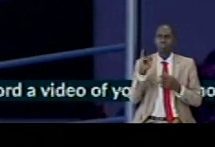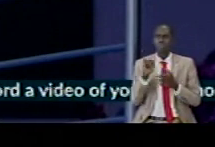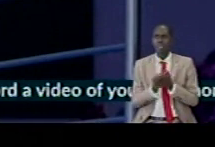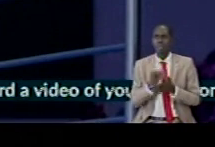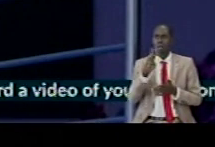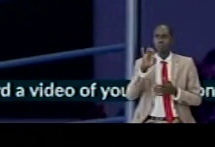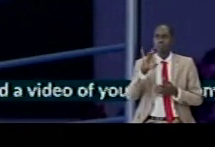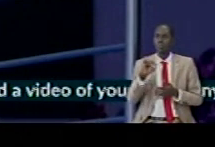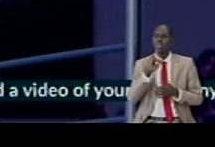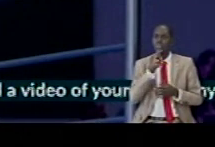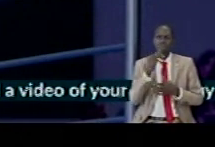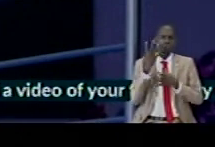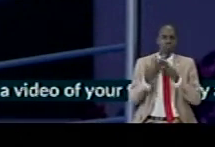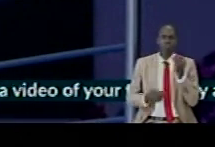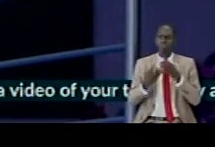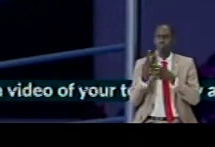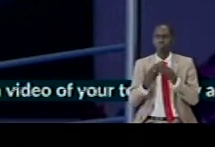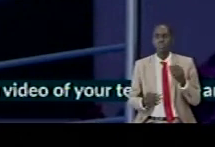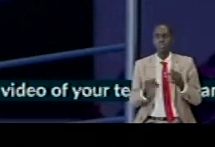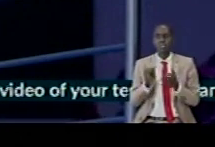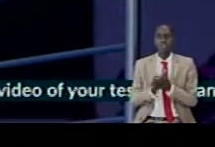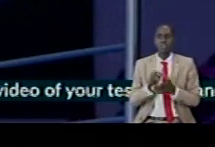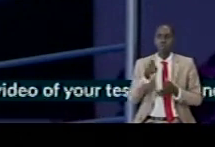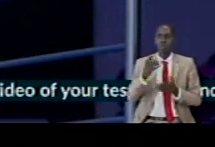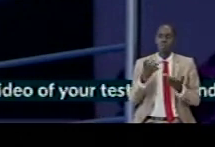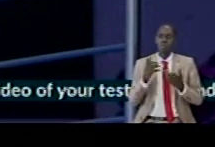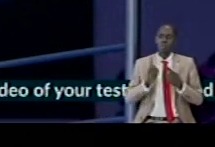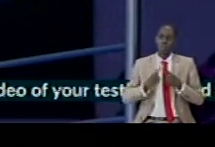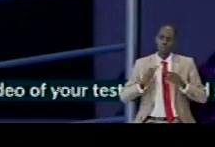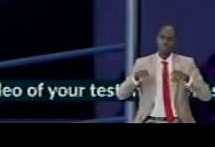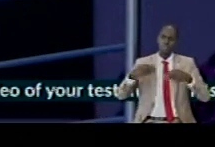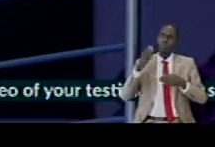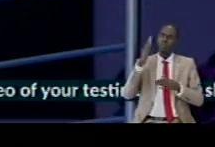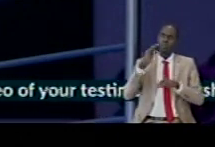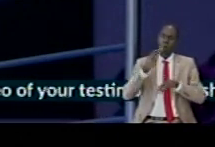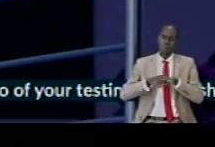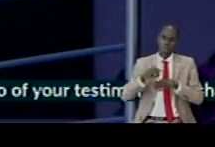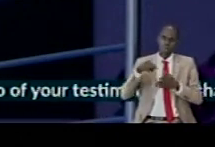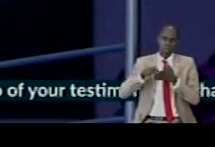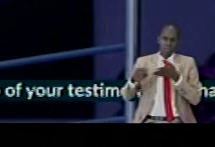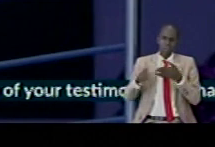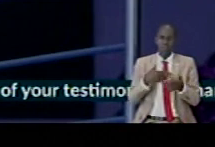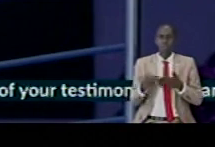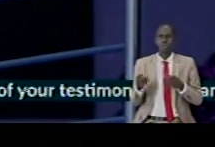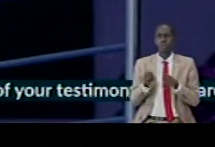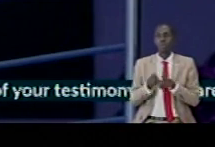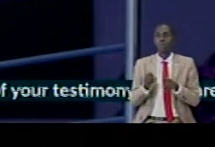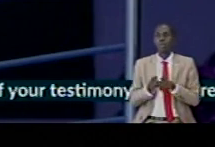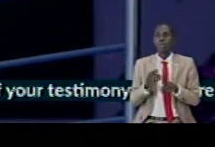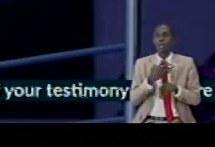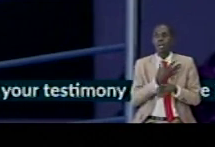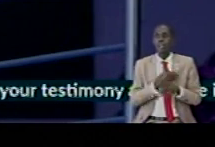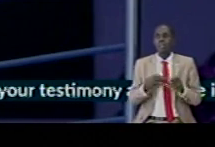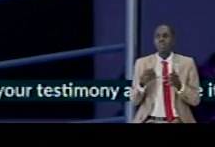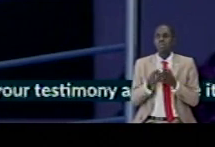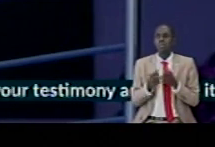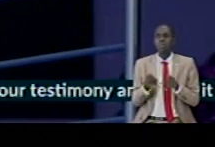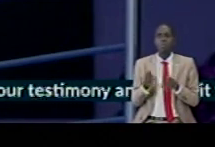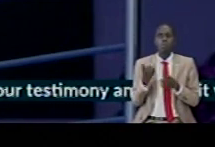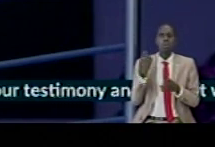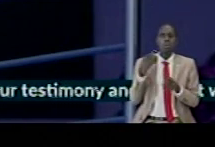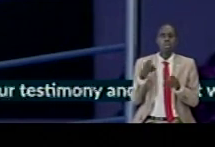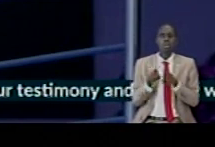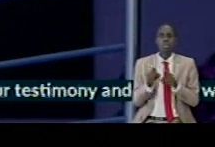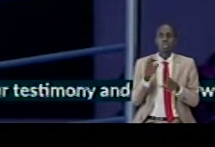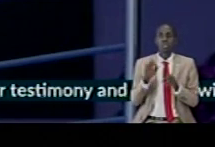of testimony. I want to share testimony on this boy. I want this boy to disappear. So it was like the fourth day